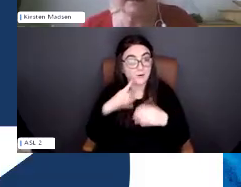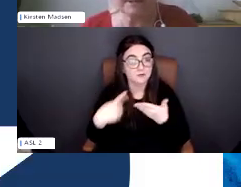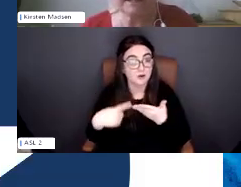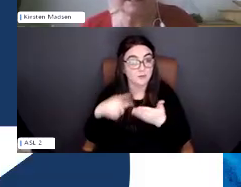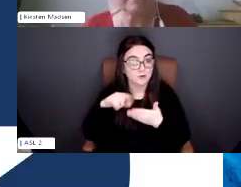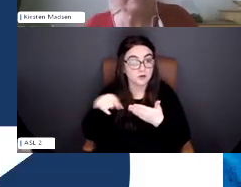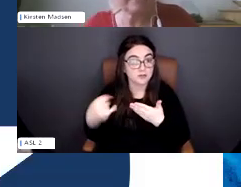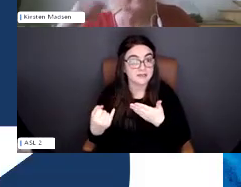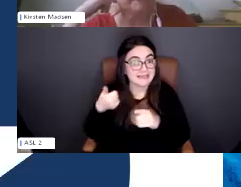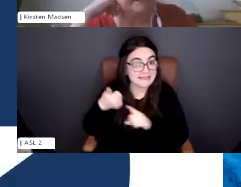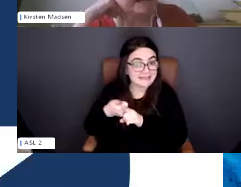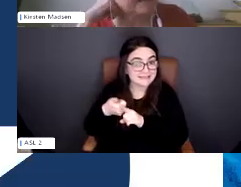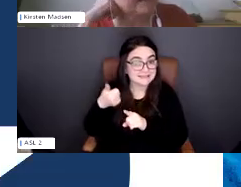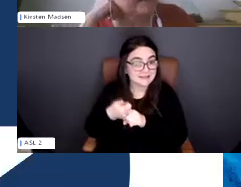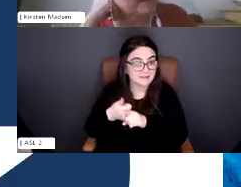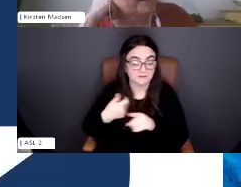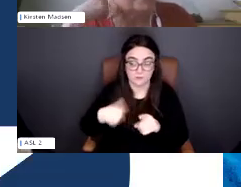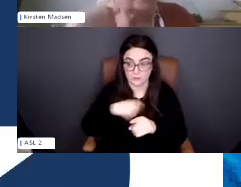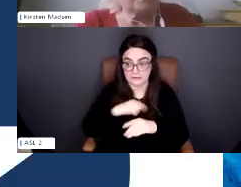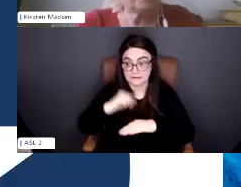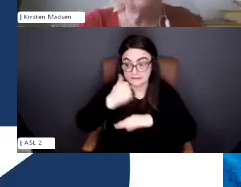we implemented and evaluated it.